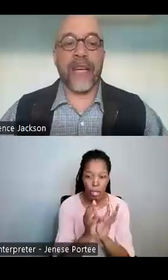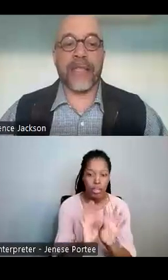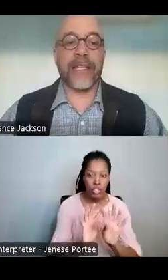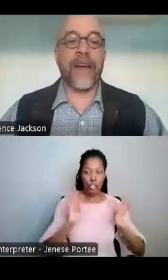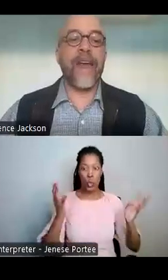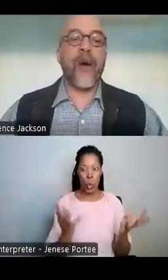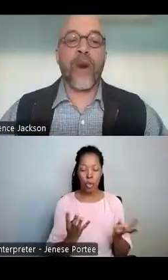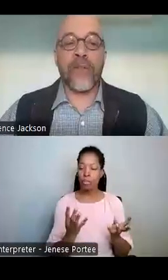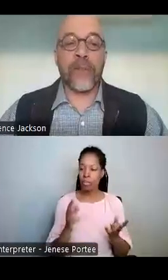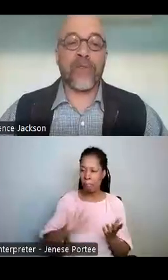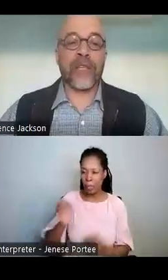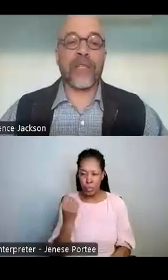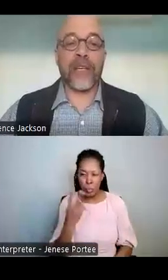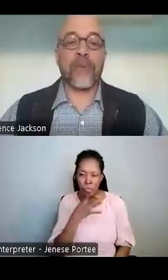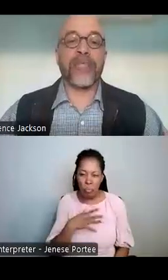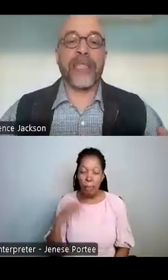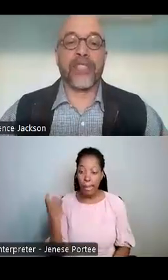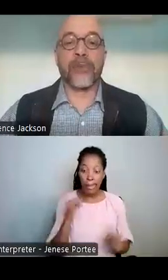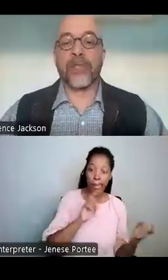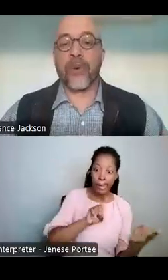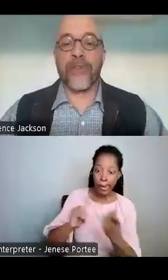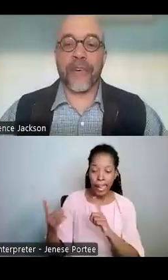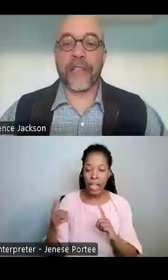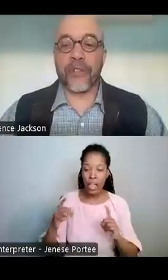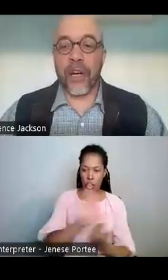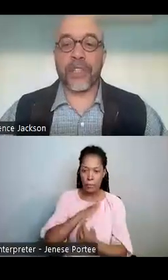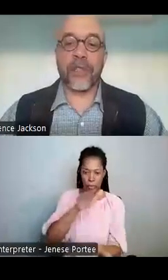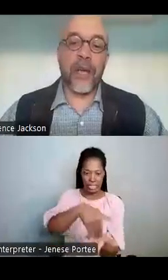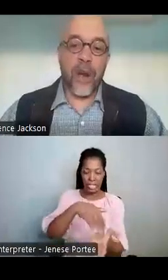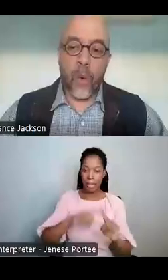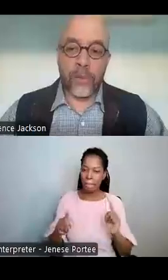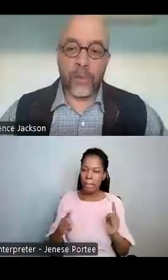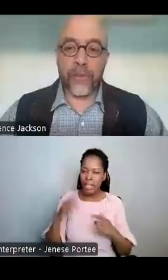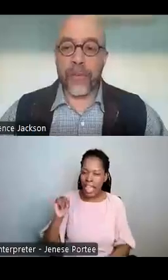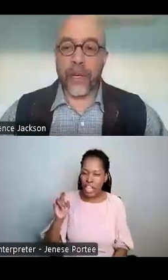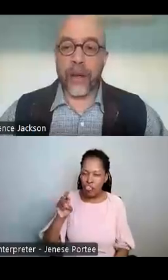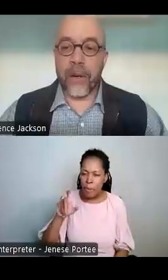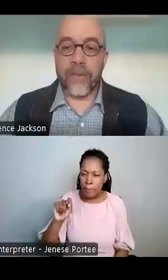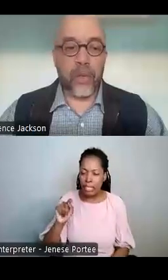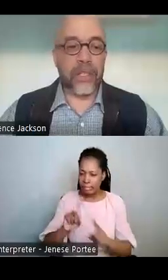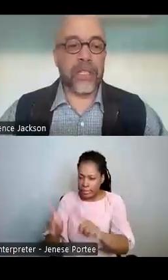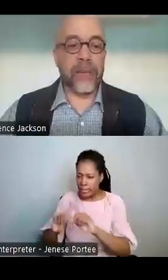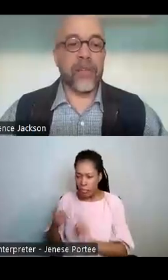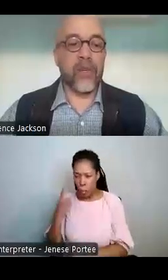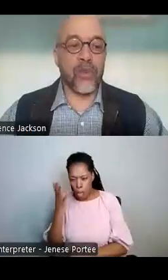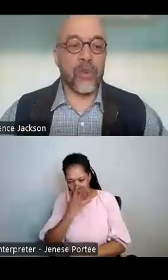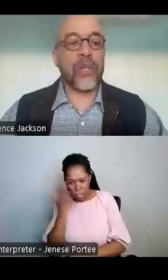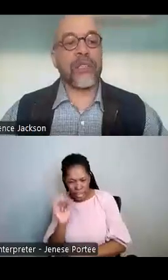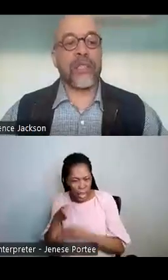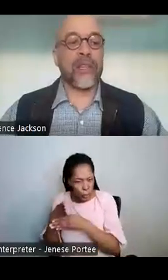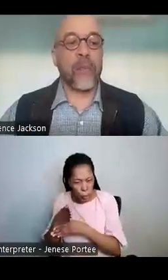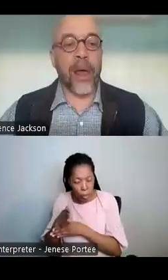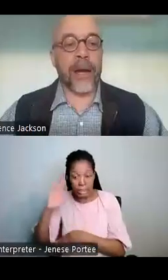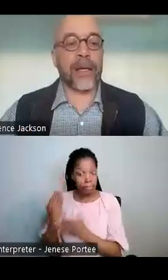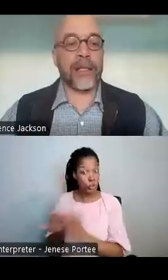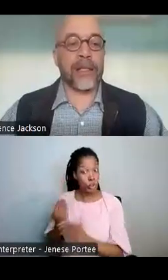of dancing round the music in the center, but the instruments were of different construction. One, which from the color of wood seemed new,